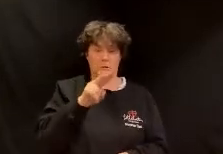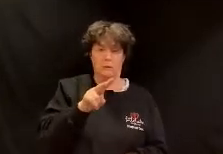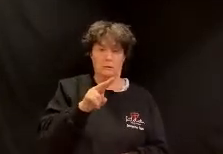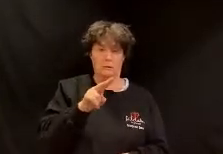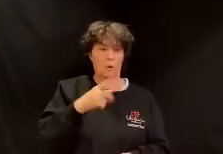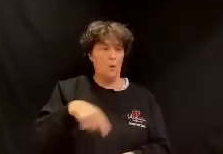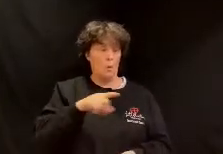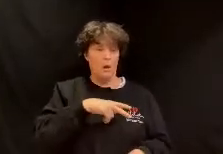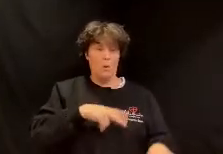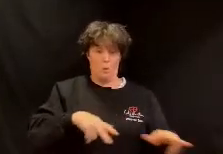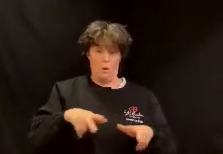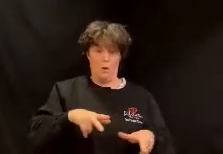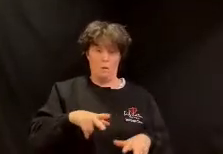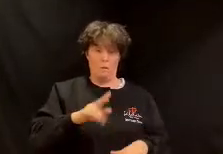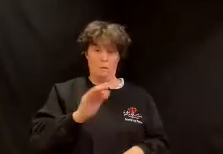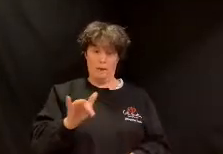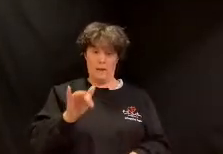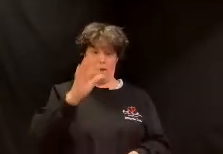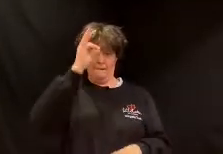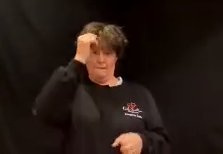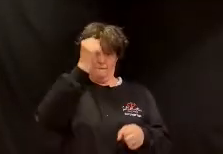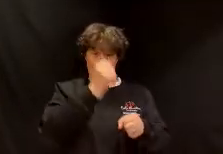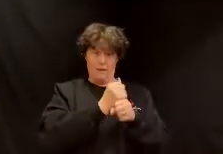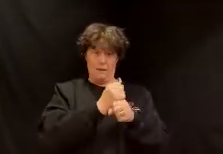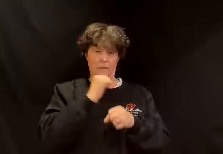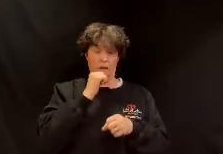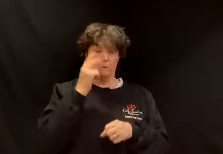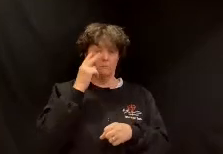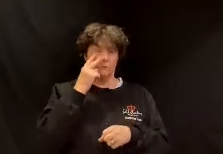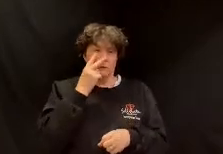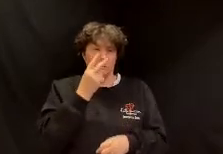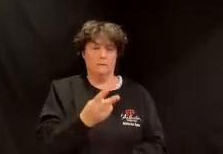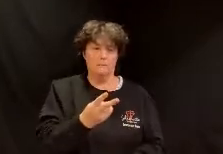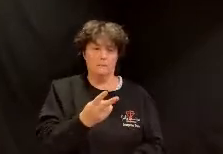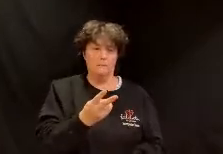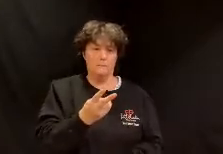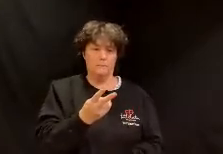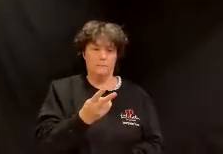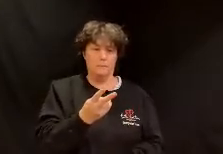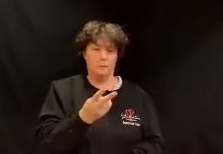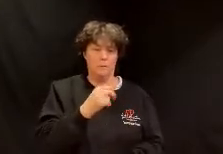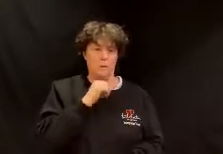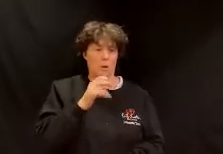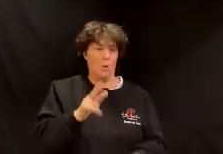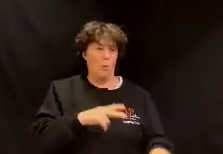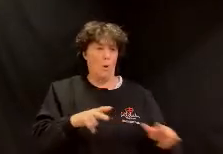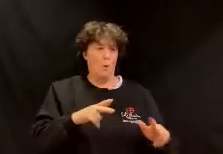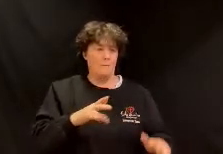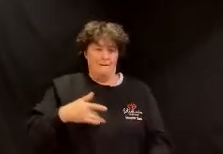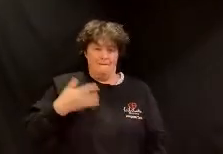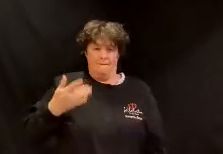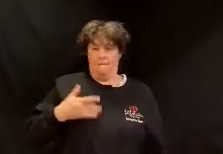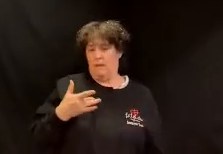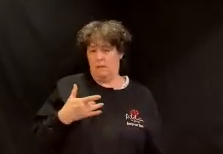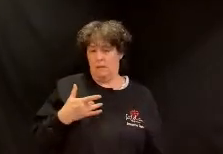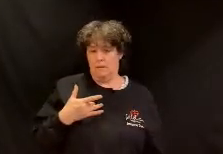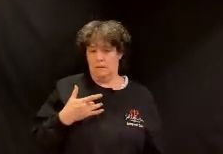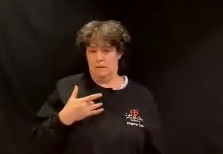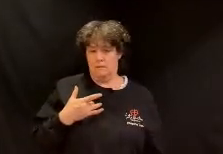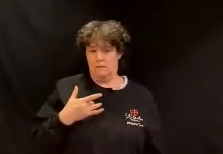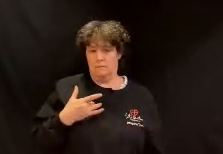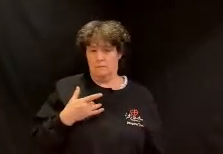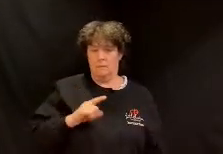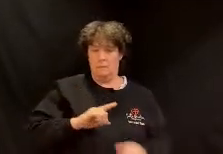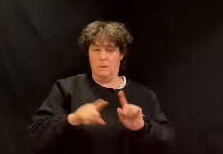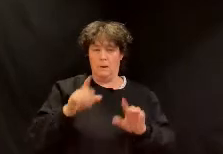faith and not by sight, right? We don't walk by our senses. We walk by faith, right?